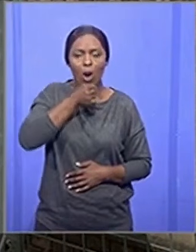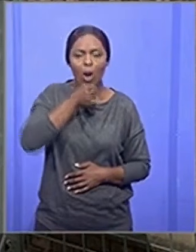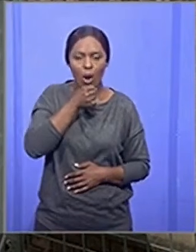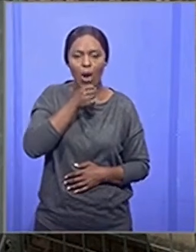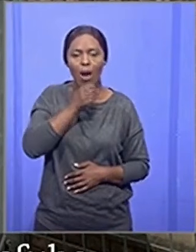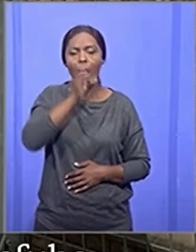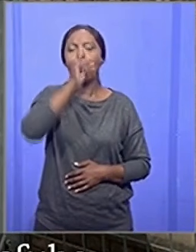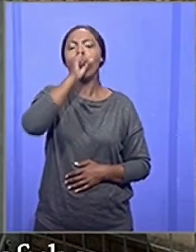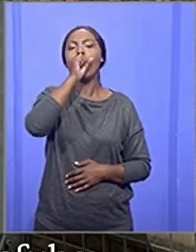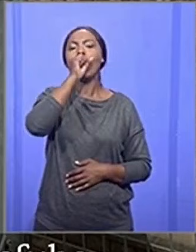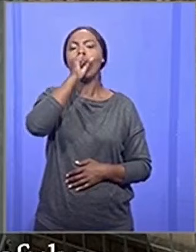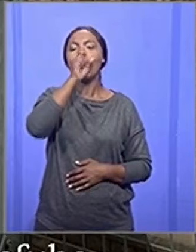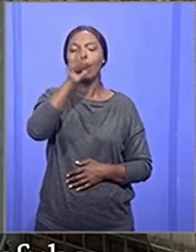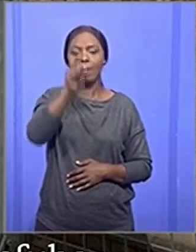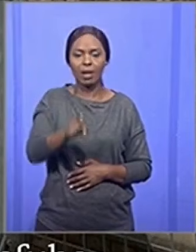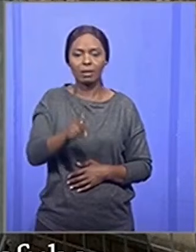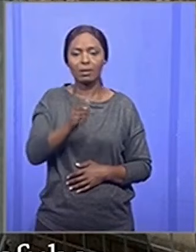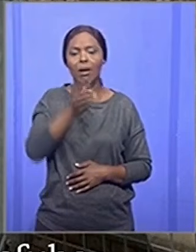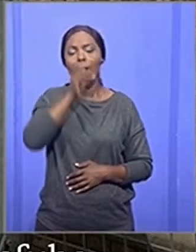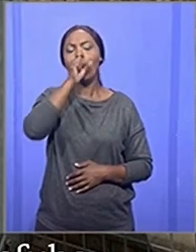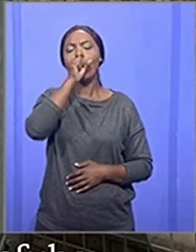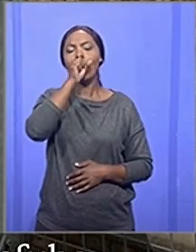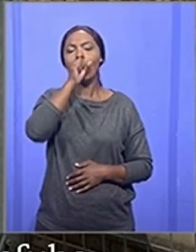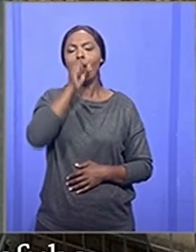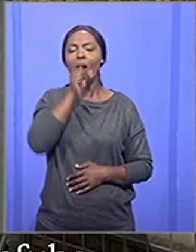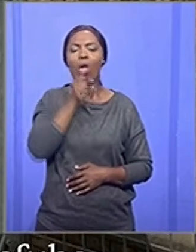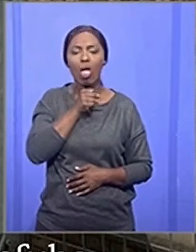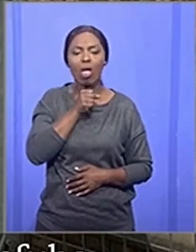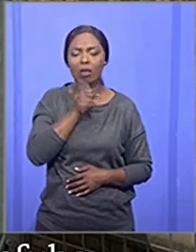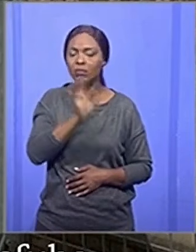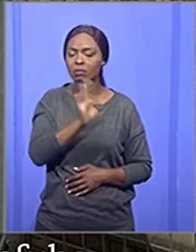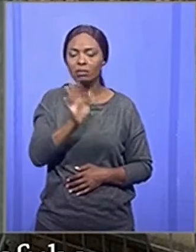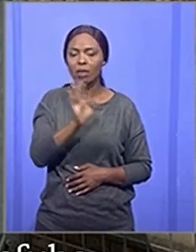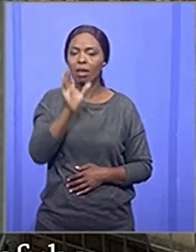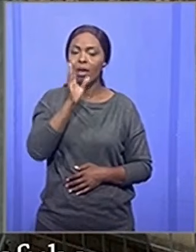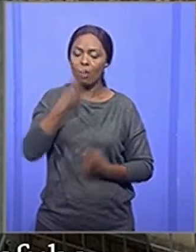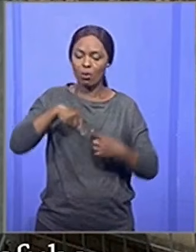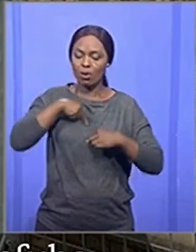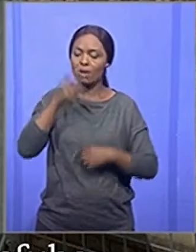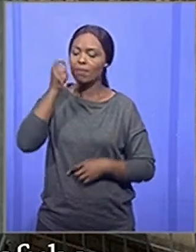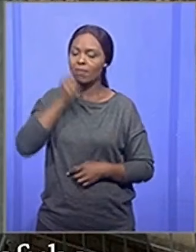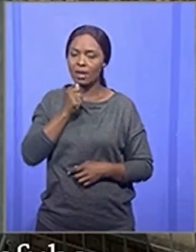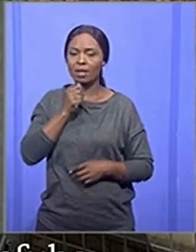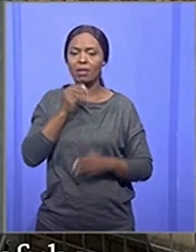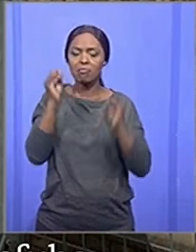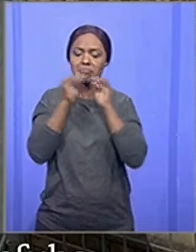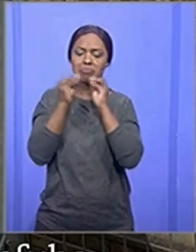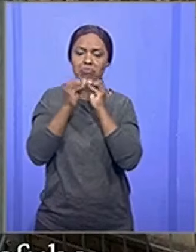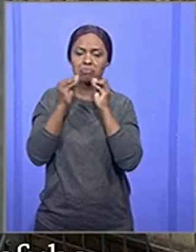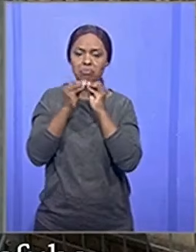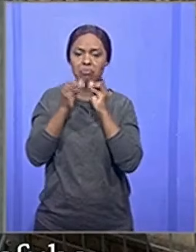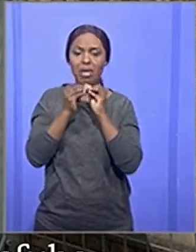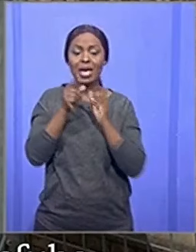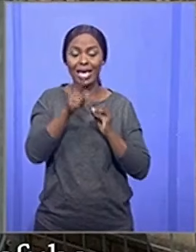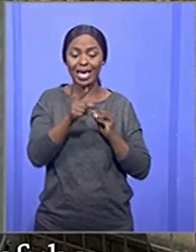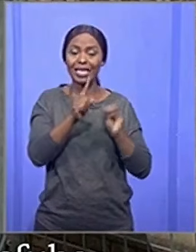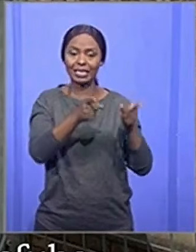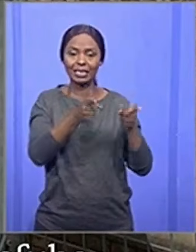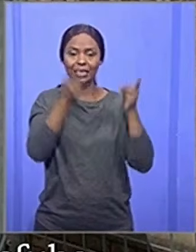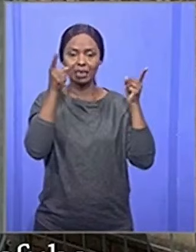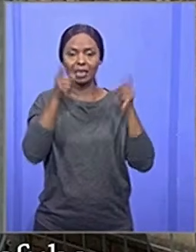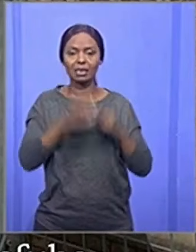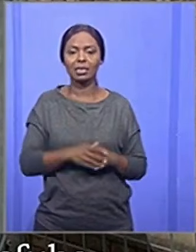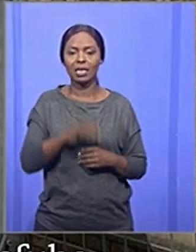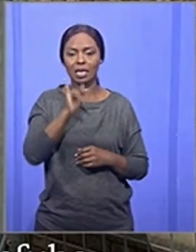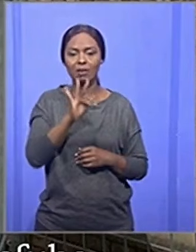their mouth. But this is very serious. And us men who like kissing, this is dangerous. If